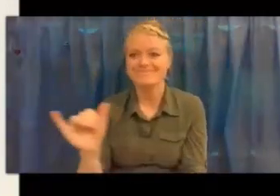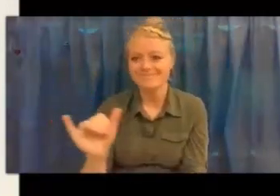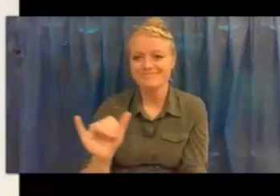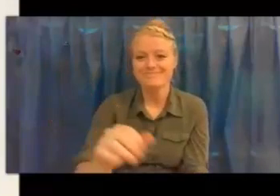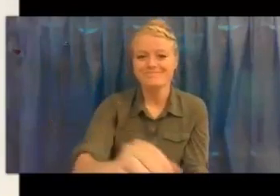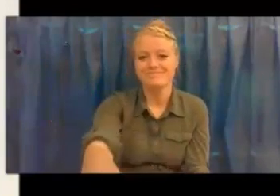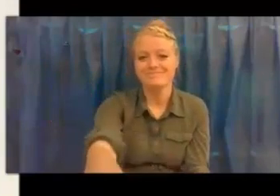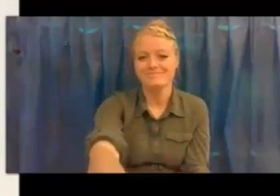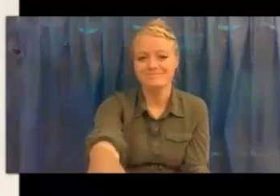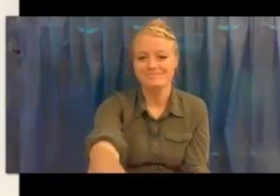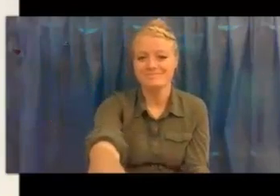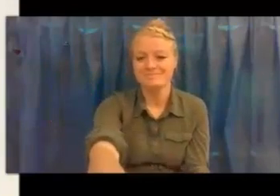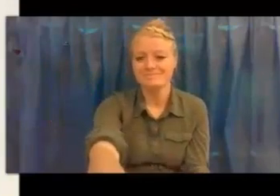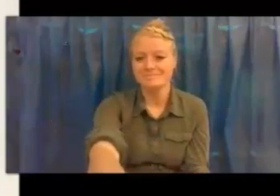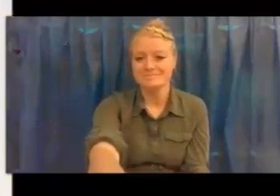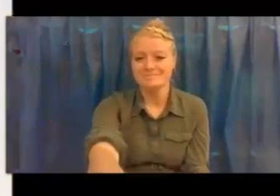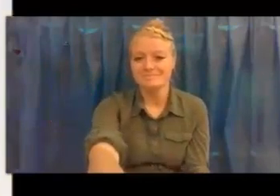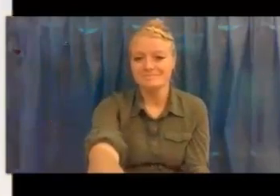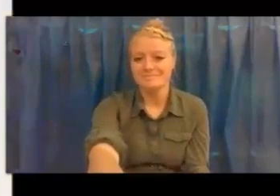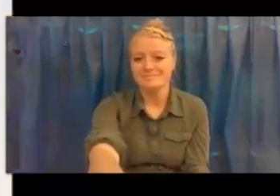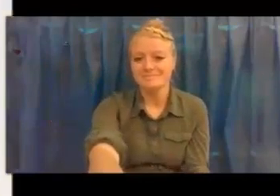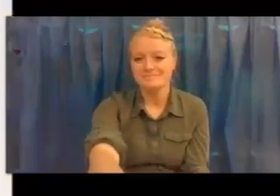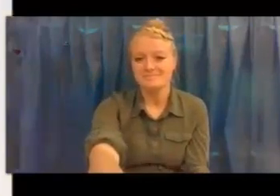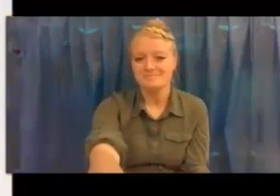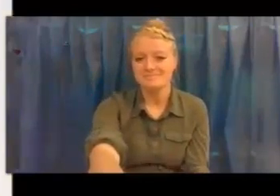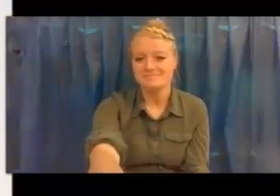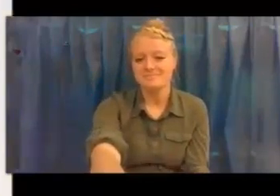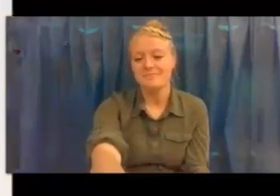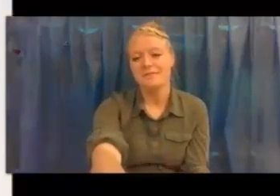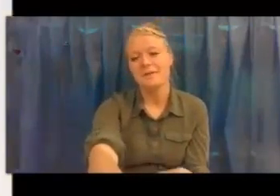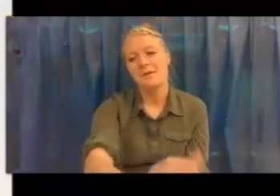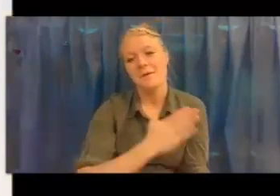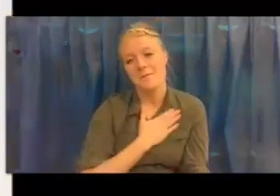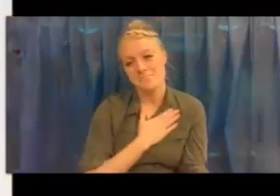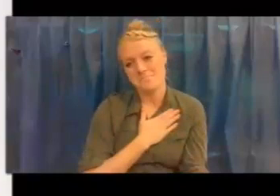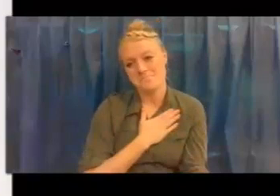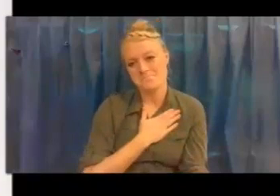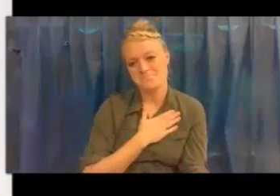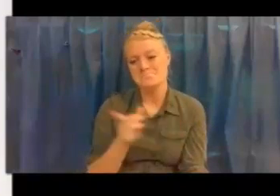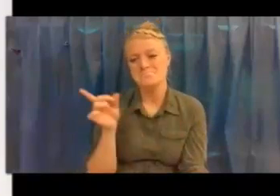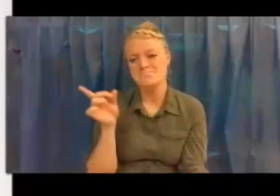can pet them.